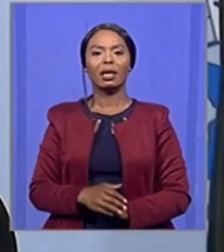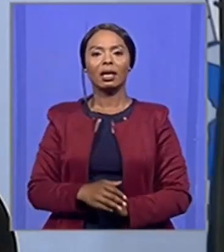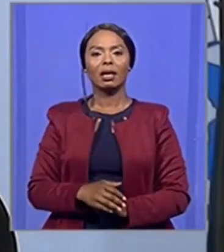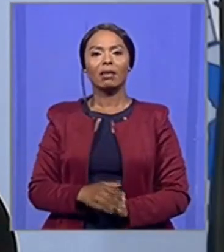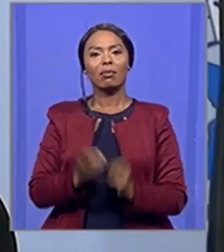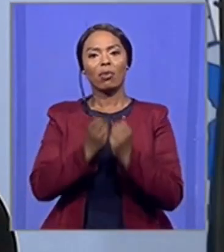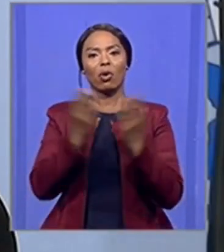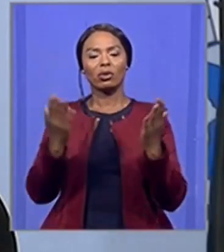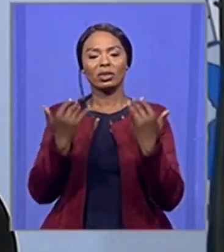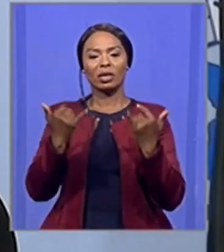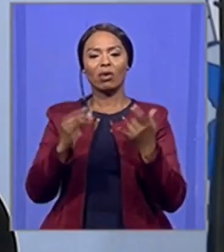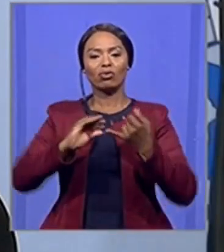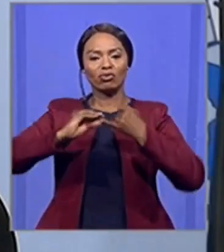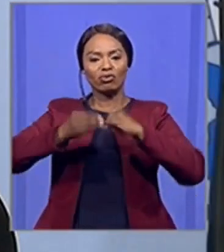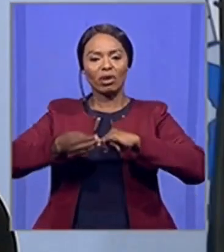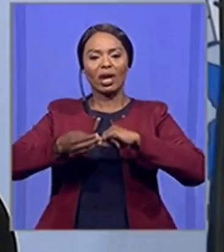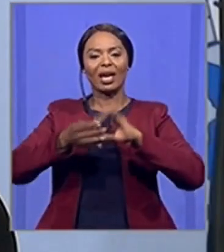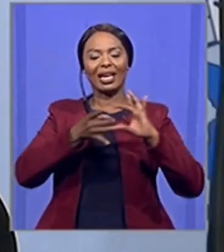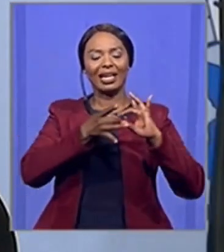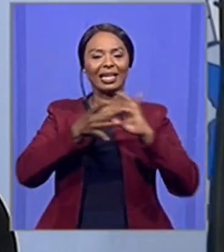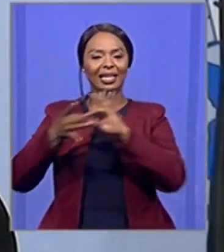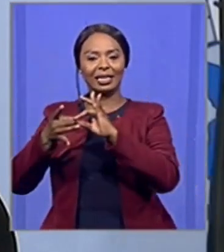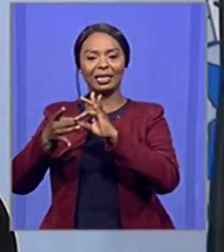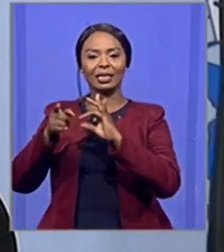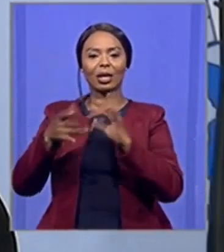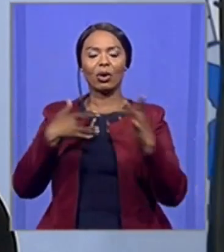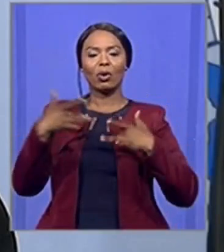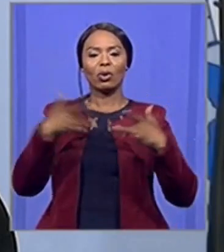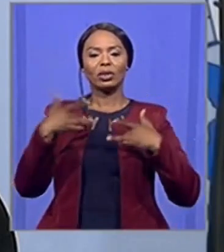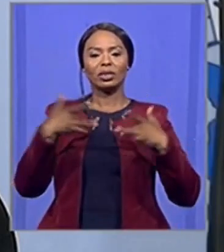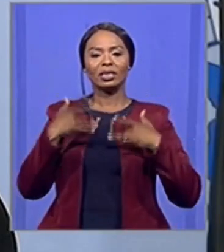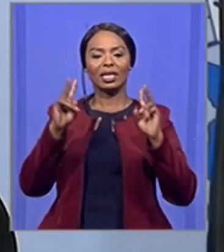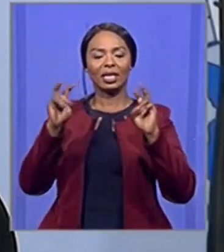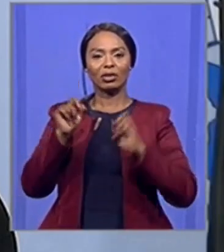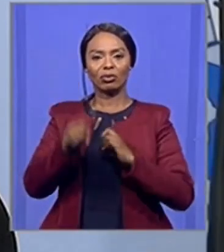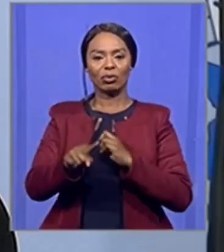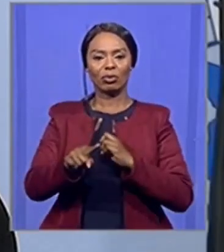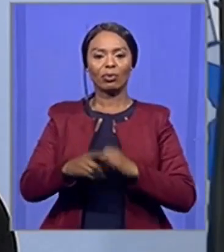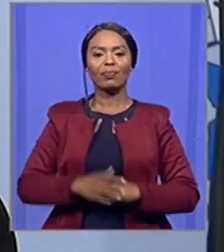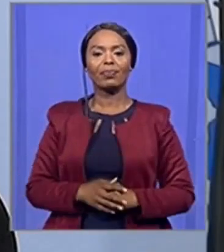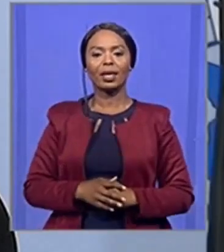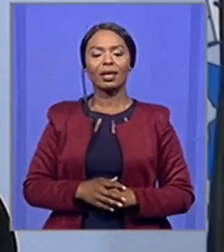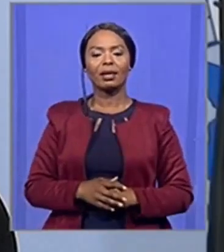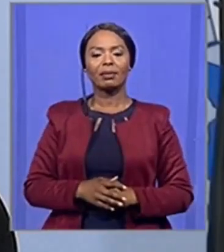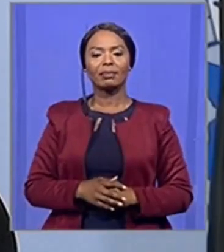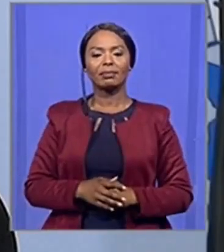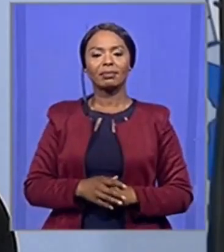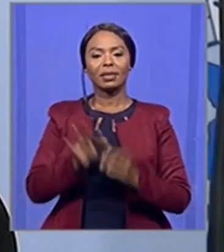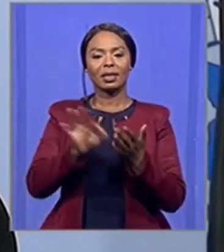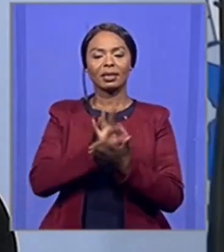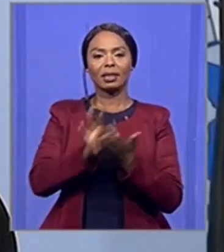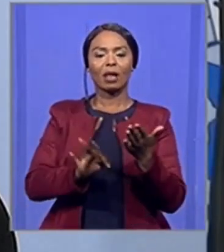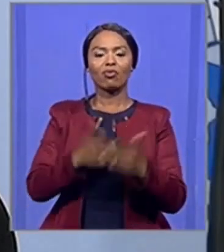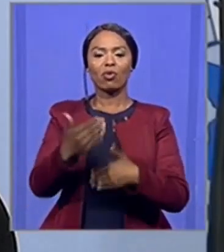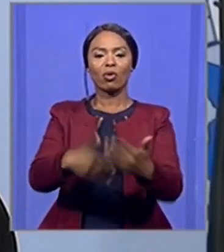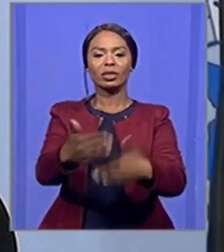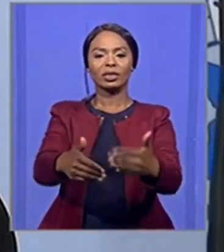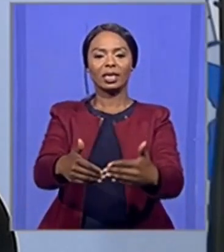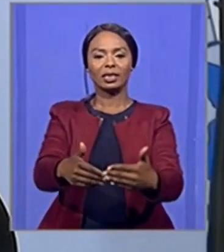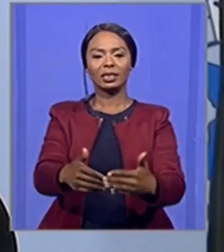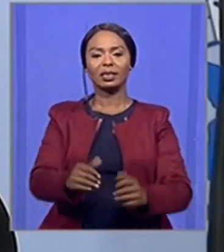of linking genuine concerns by communities to the electoral process in a